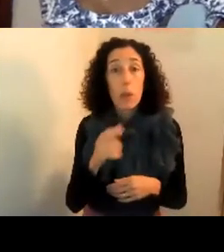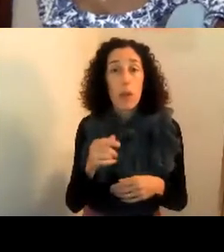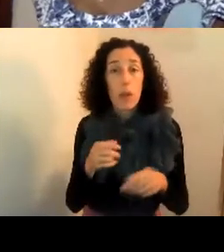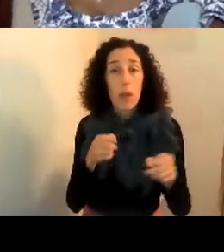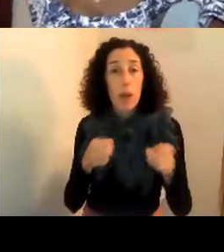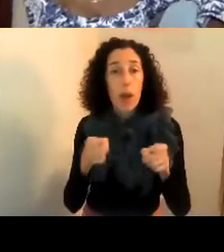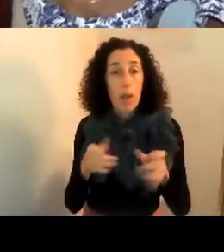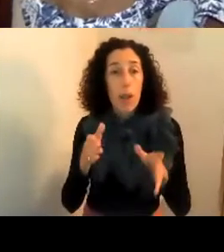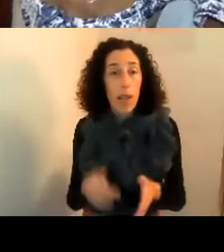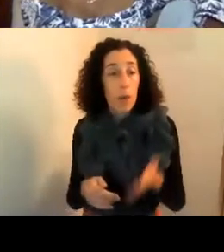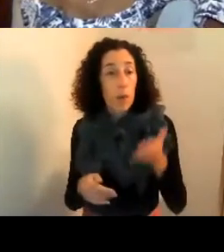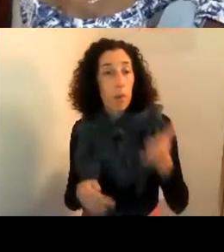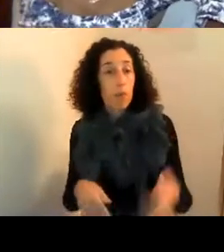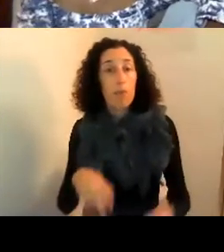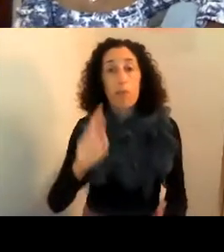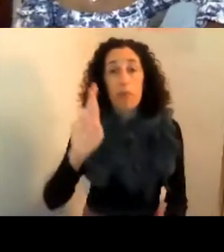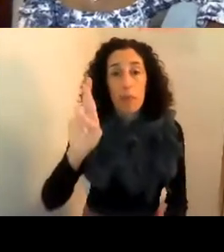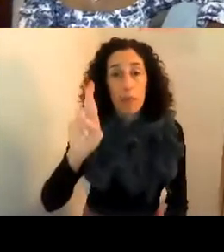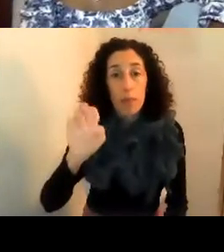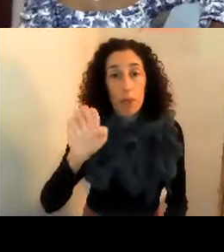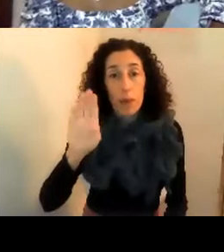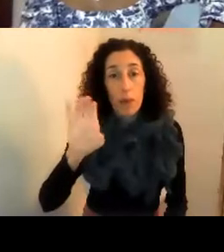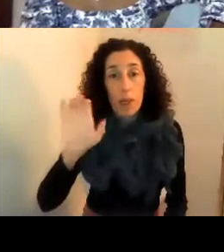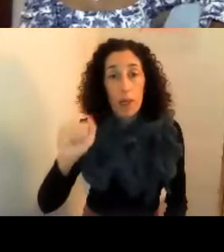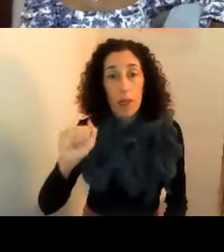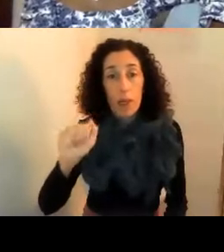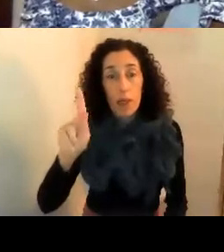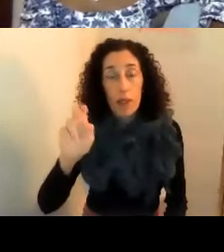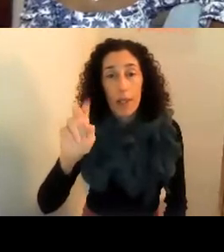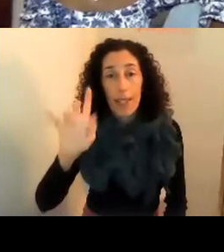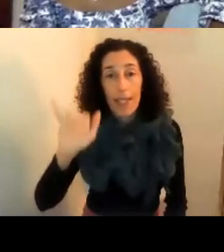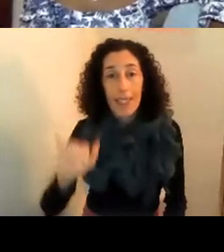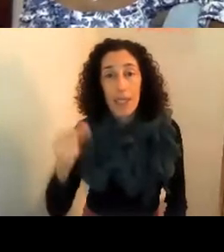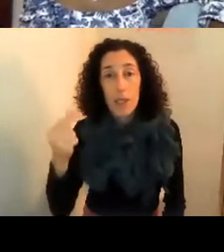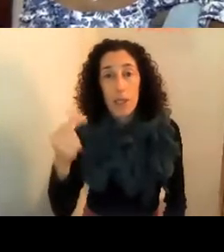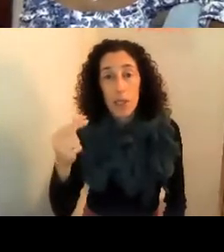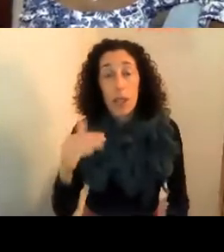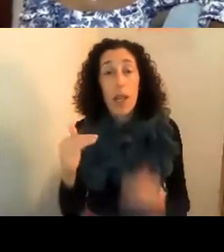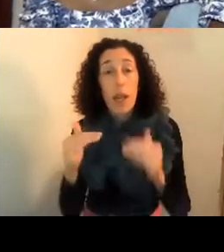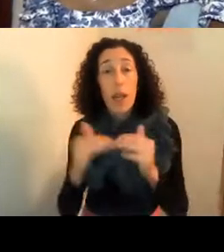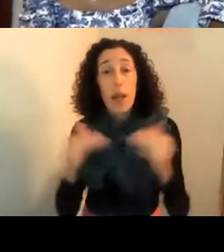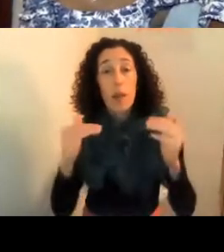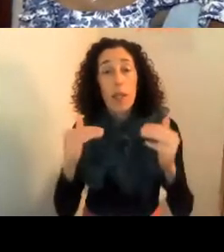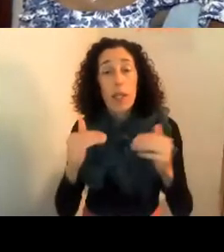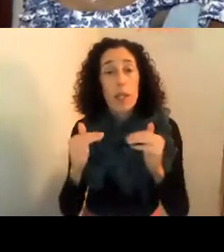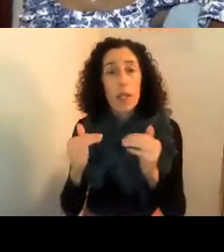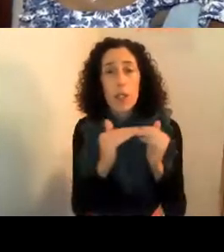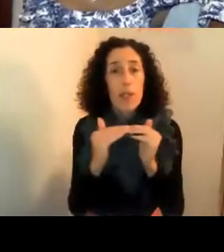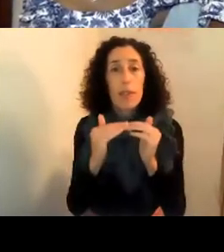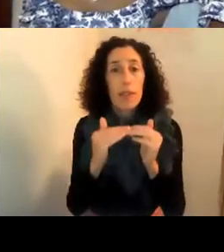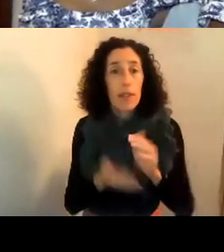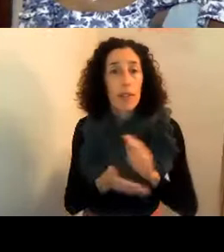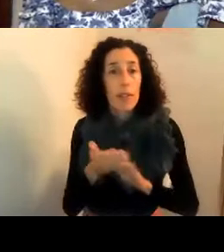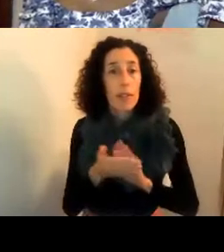G. She is an equity and justice facilitator, an interdisciplinary artist, and a former civil rights